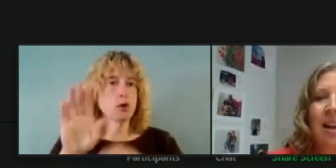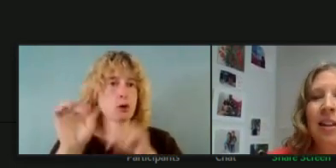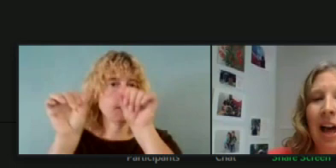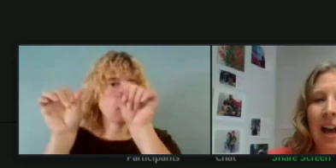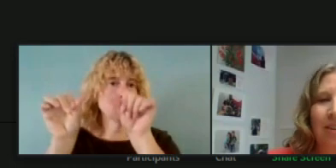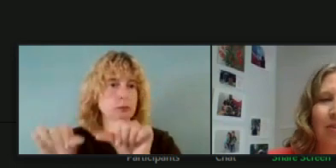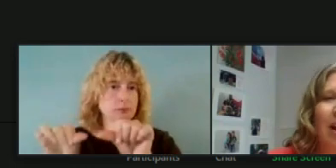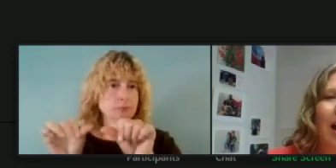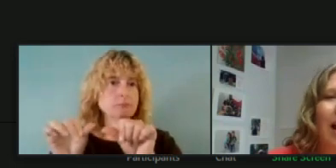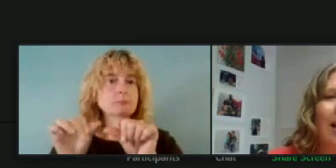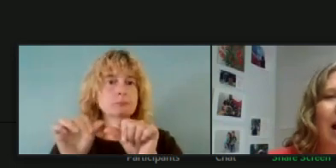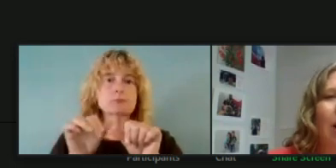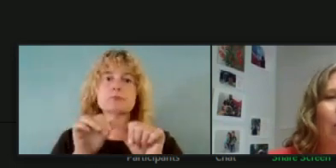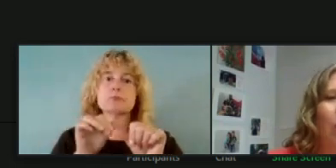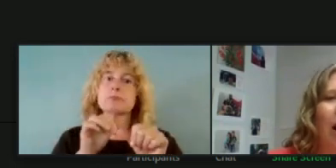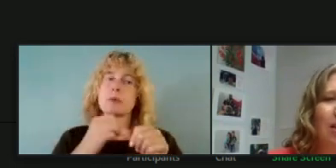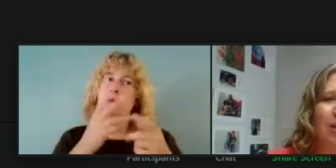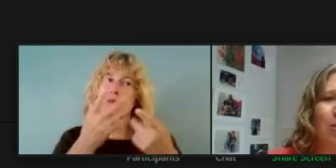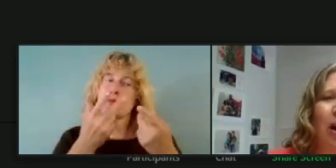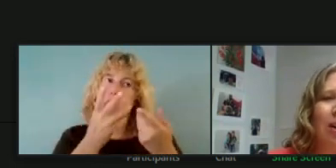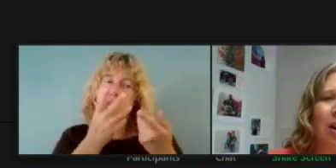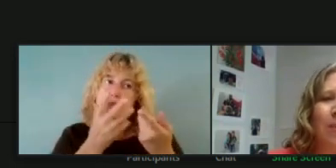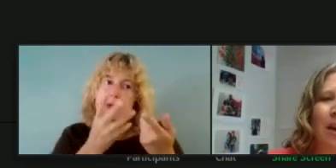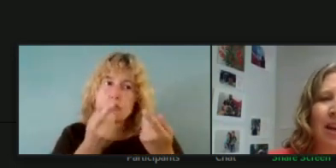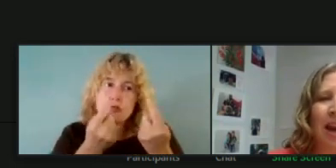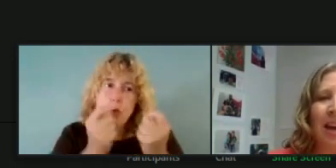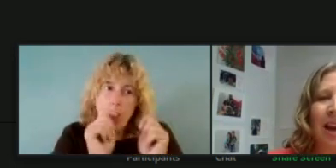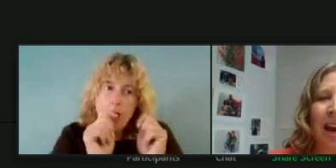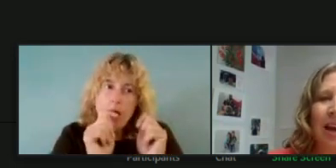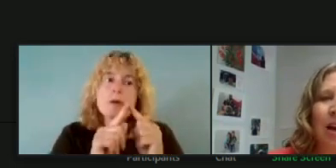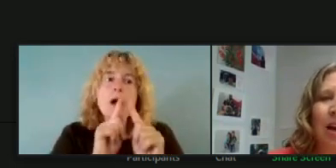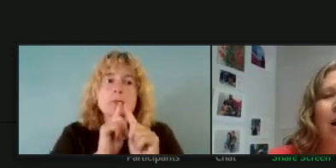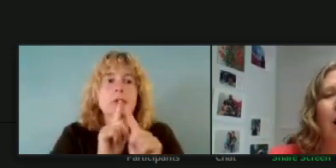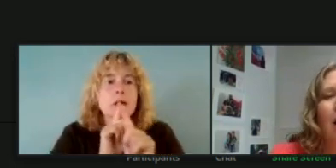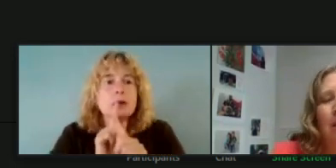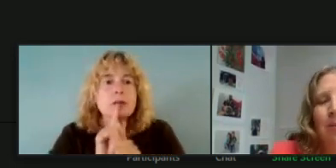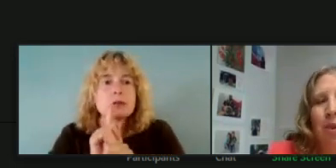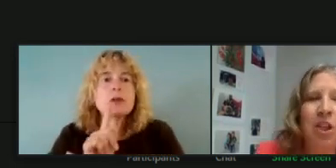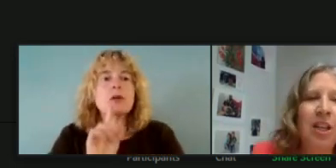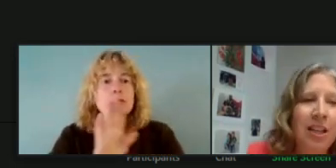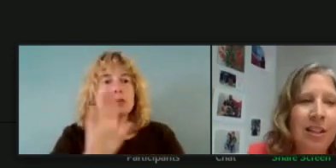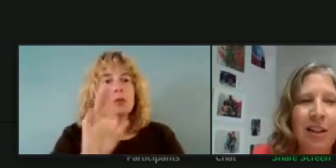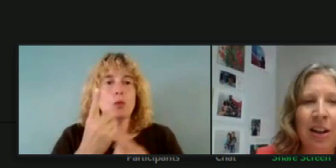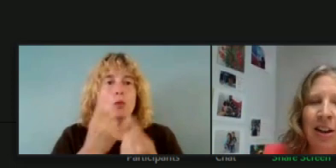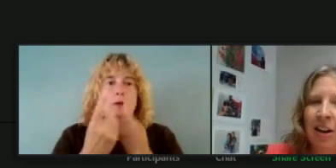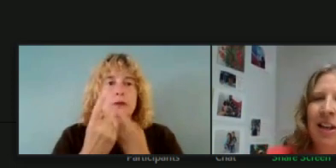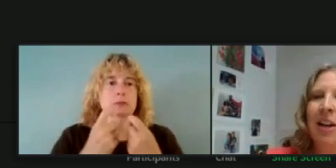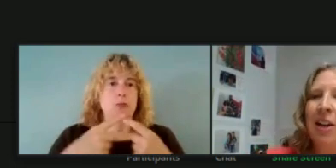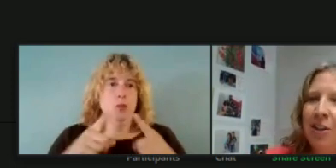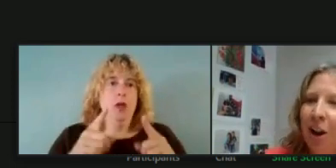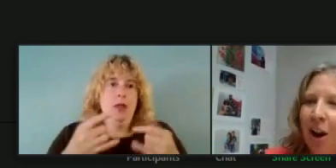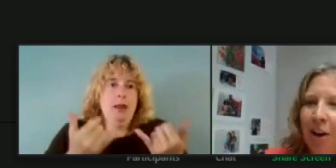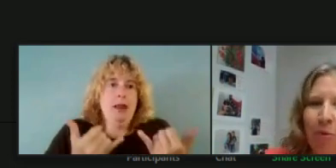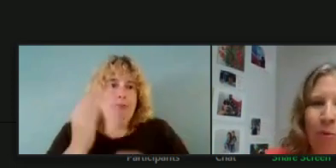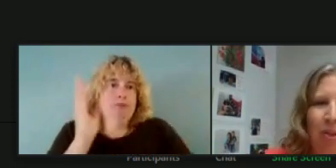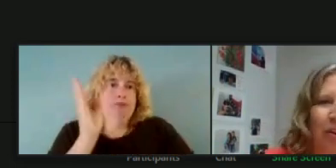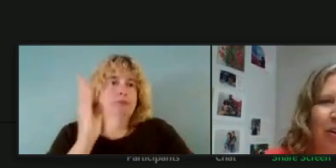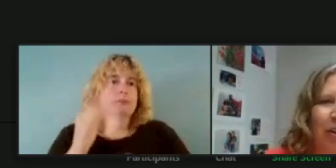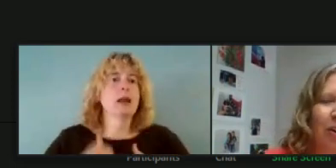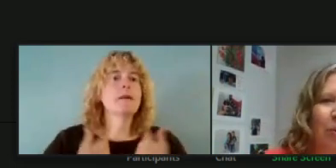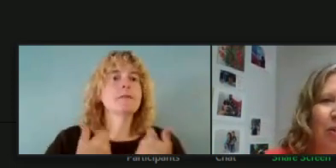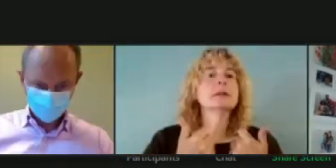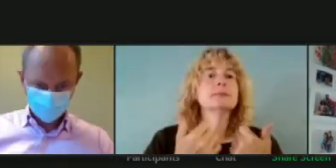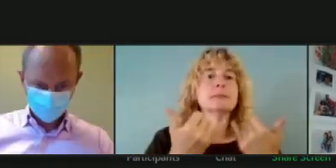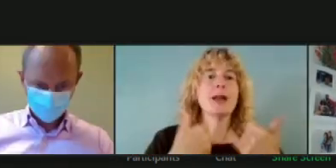we can live. I now want to welcome Nkenge She is going to kick us off